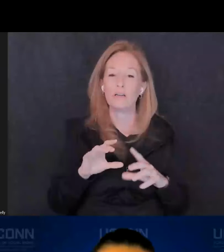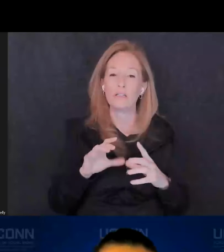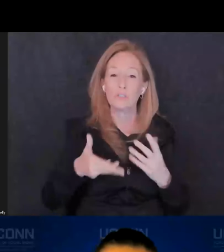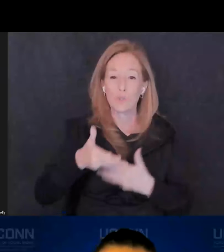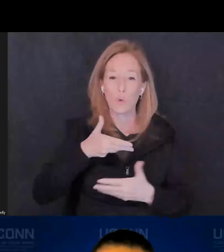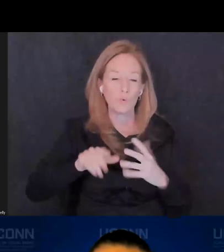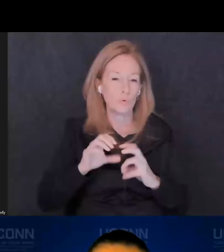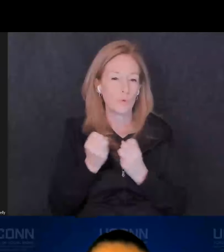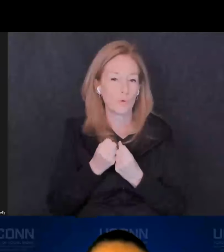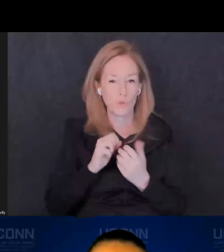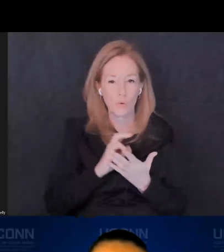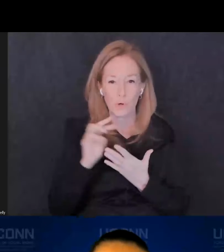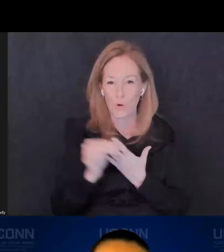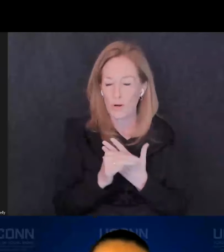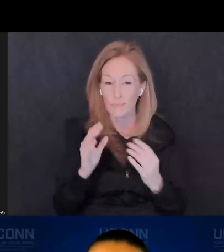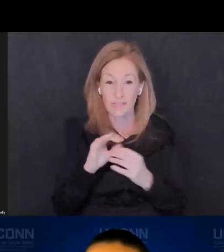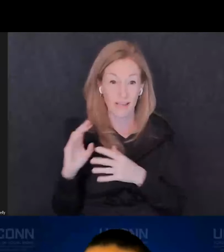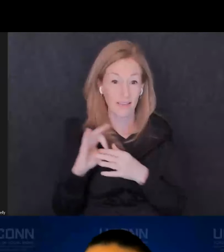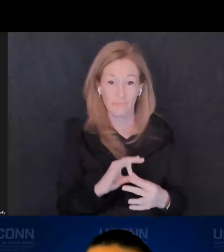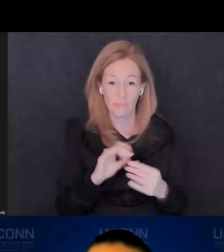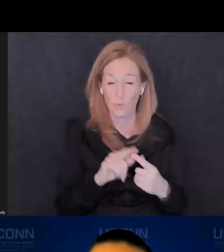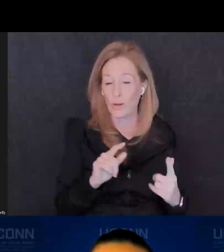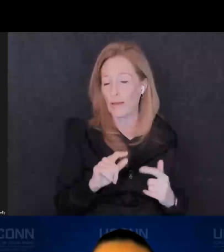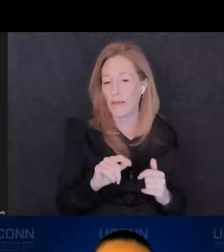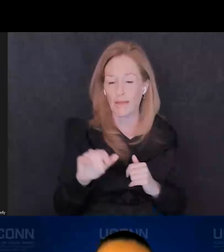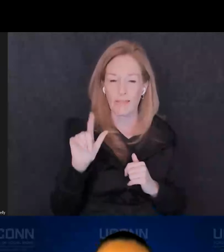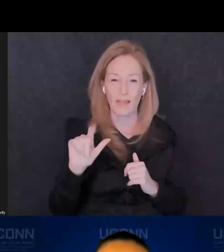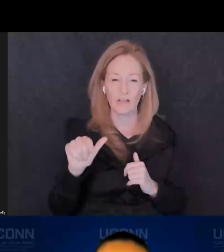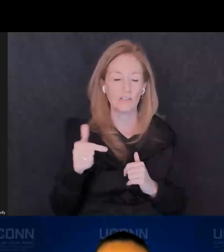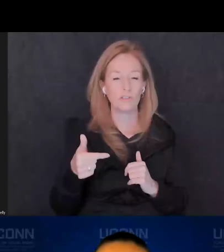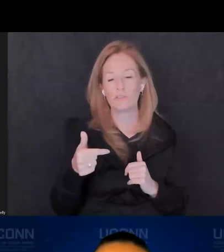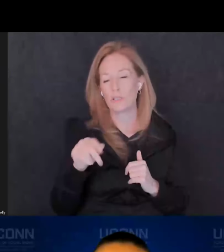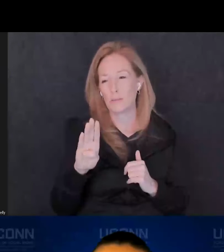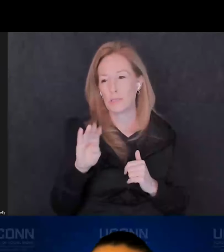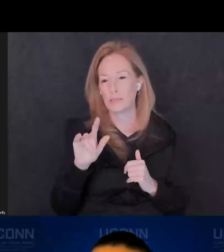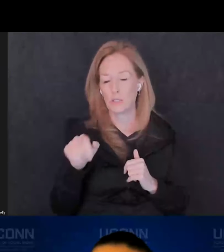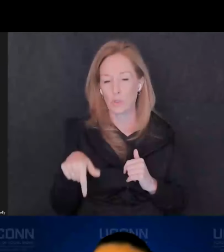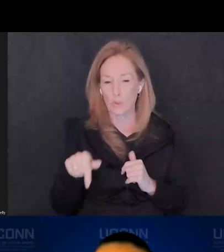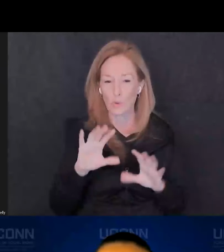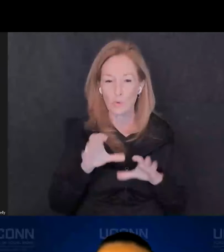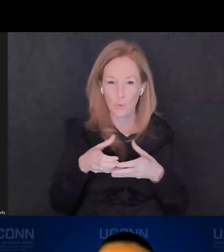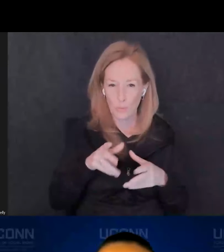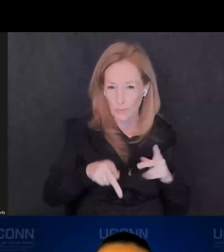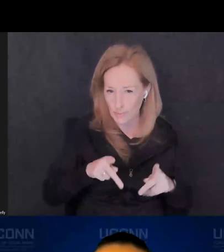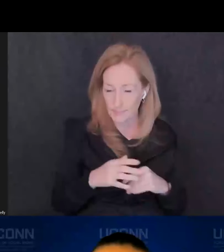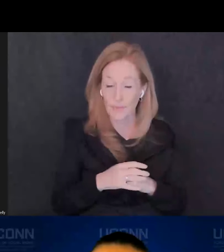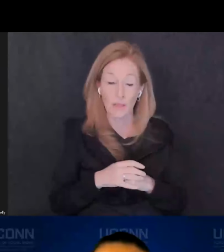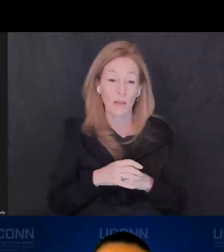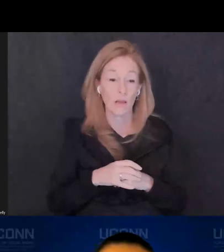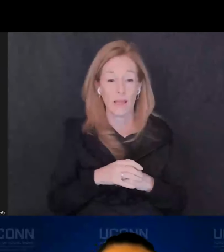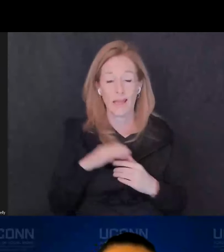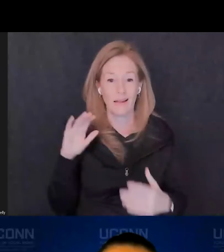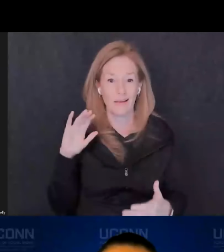to LGBTQ identities, which is really important because of these unique circumstances the population faces. And there's even